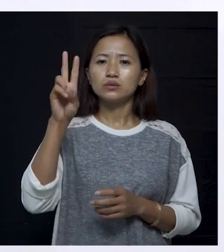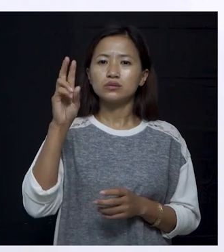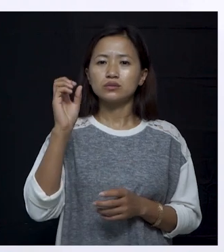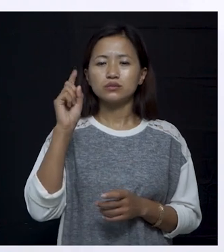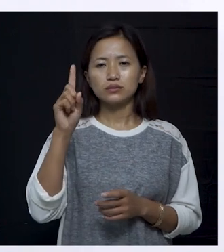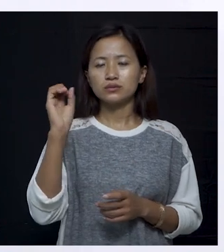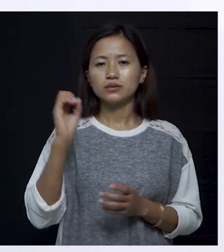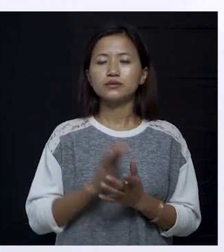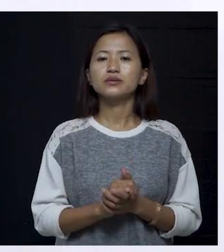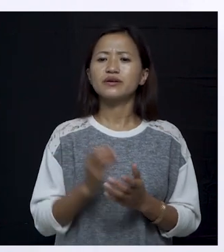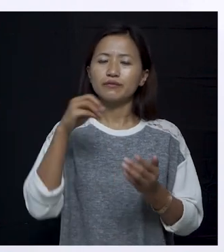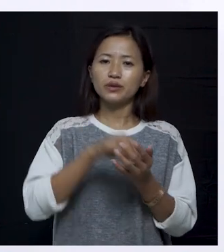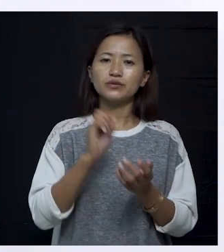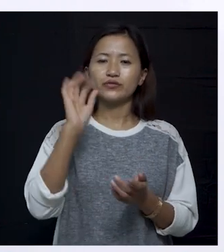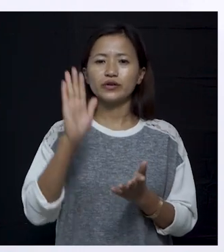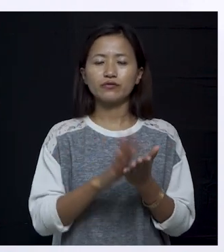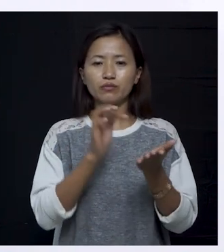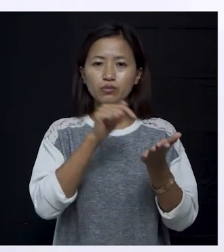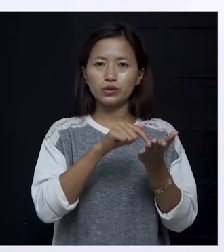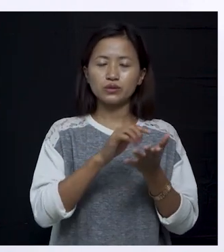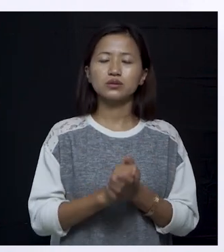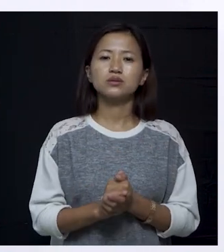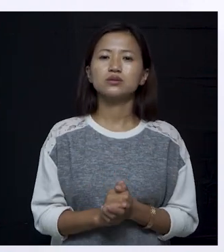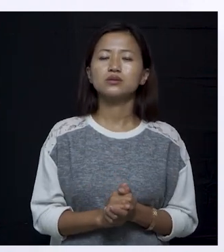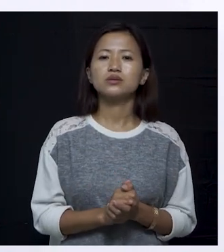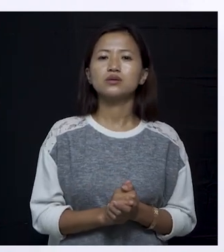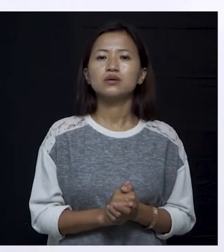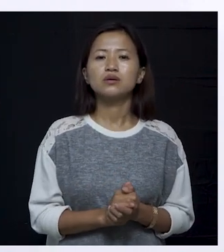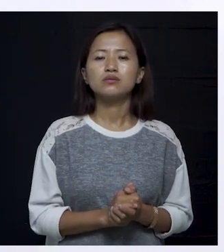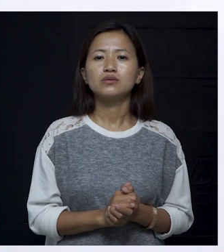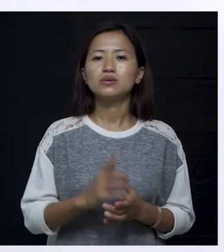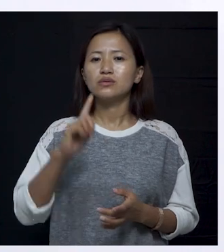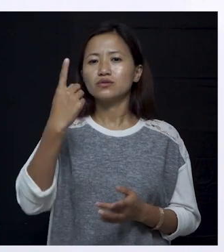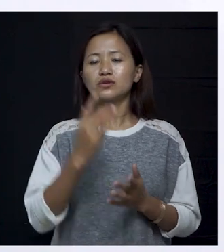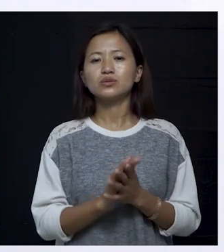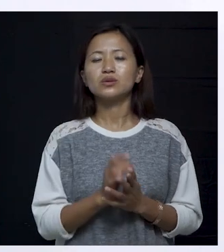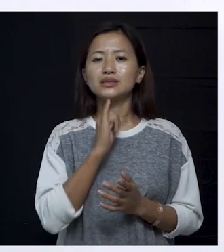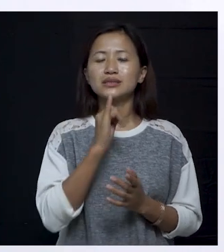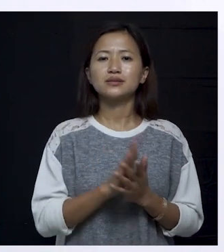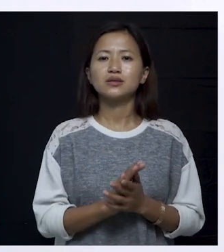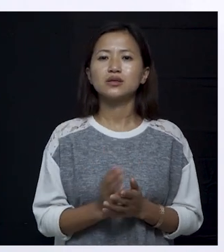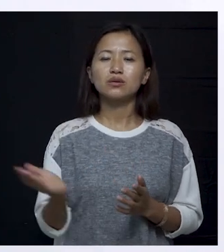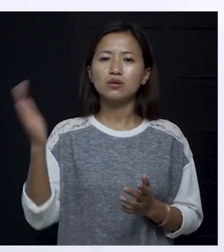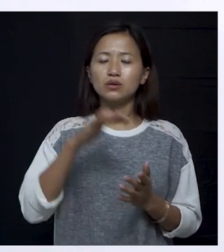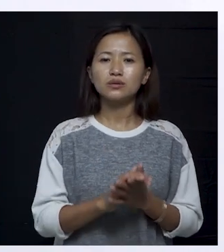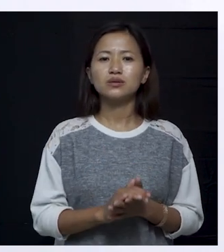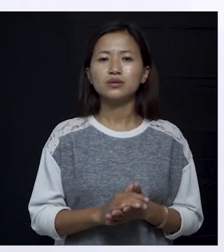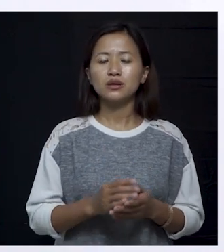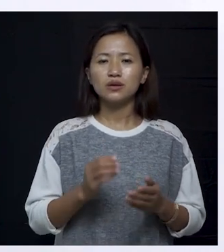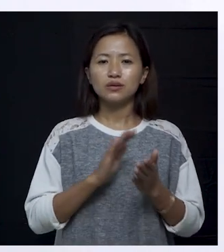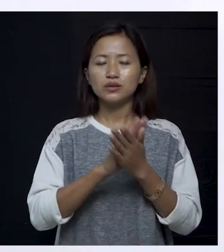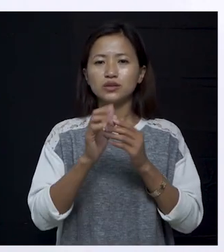they have mentioned 5 points, okay? They have mentioned 5 points. The first one is, we call it as